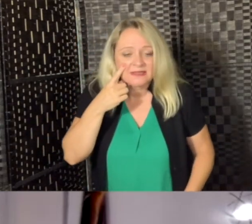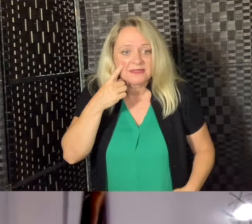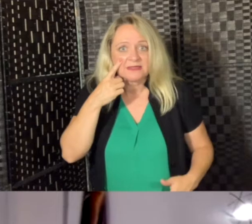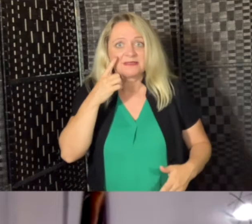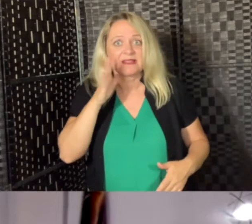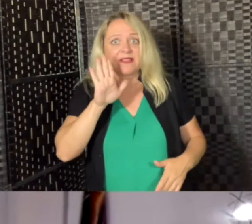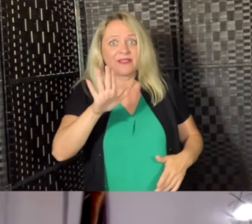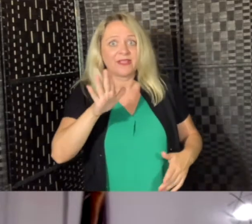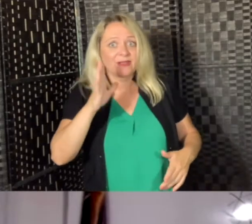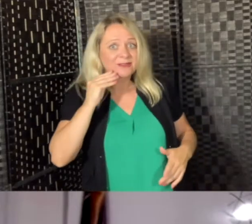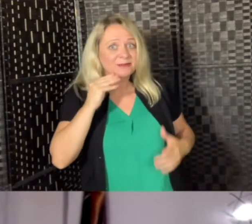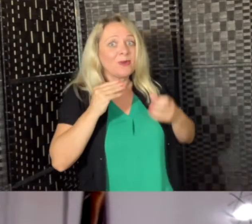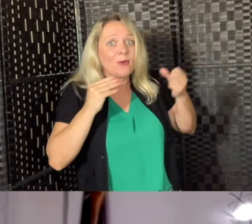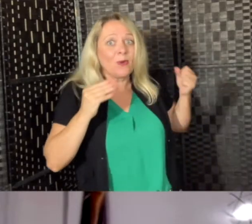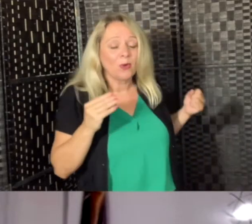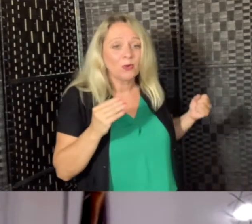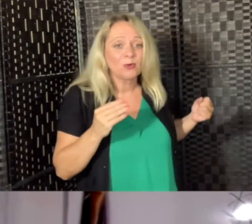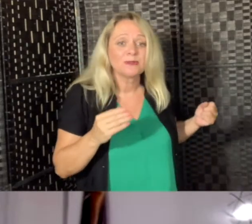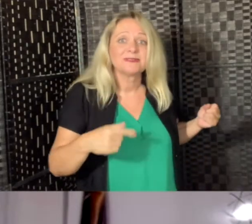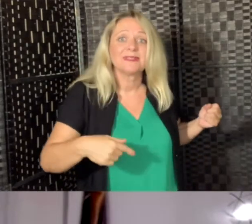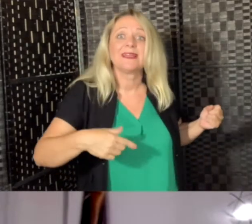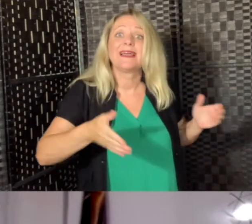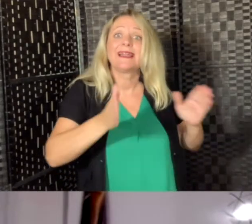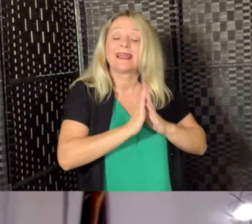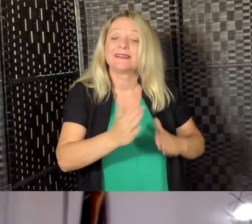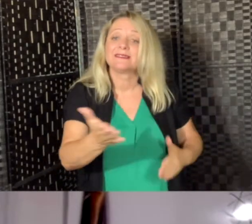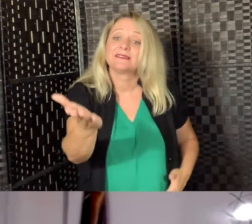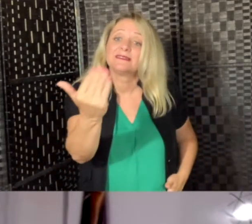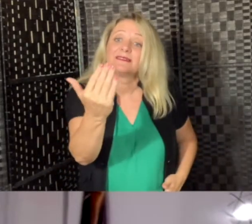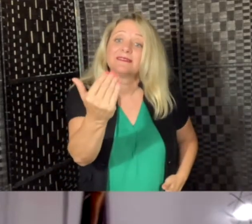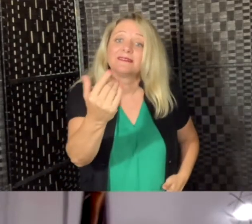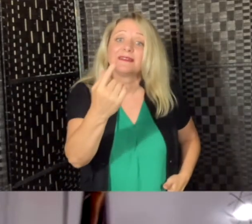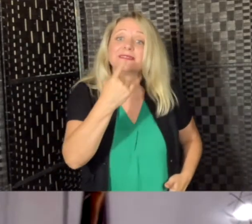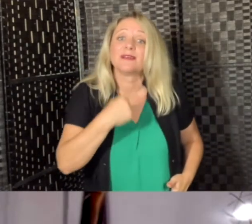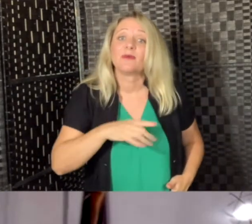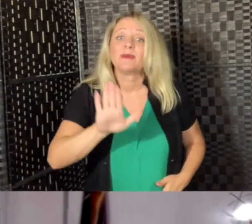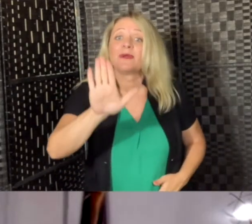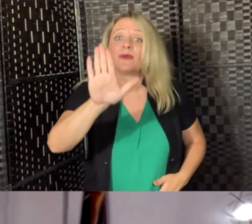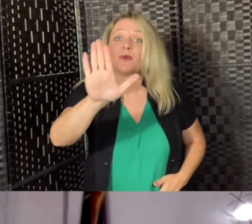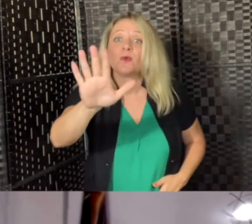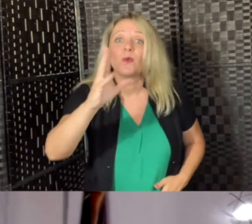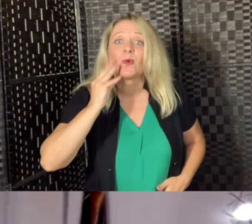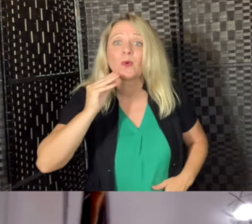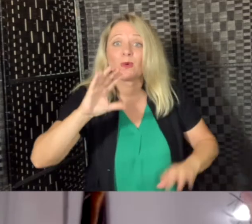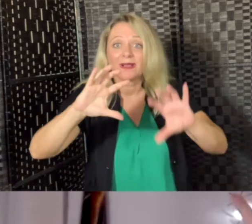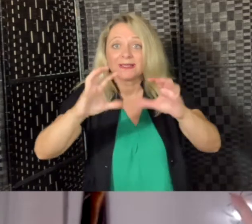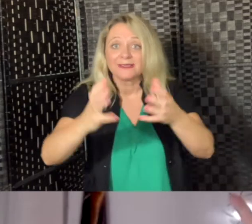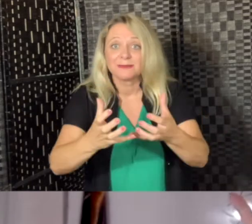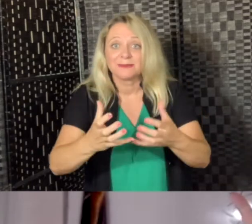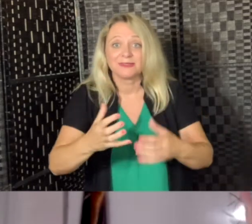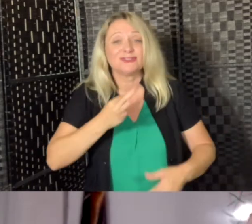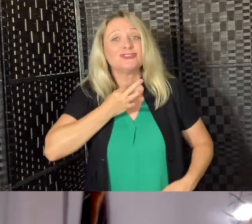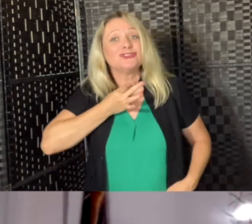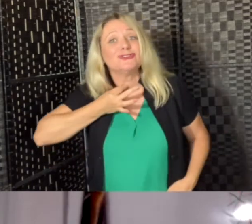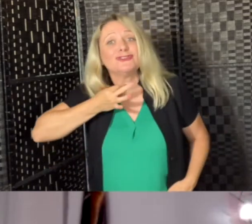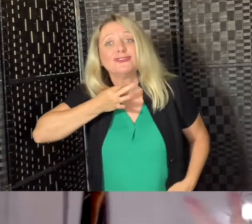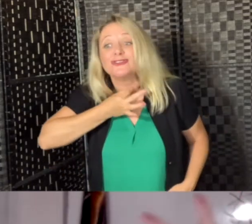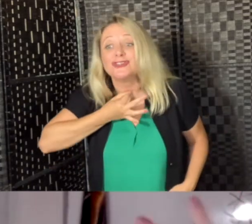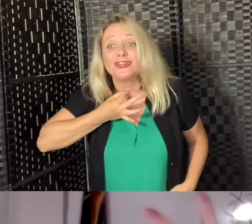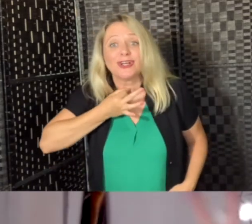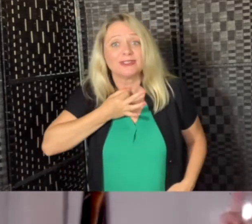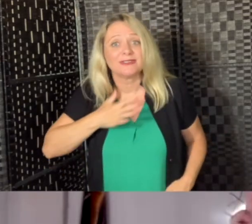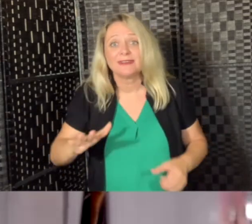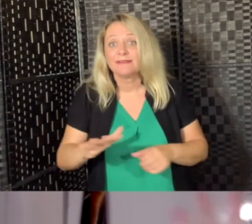tos, and a recognition that every world has its own language, its own vocabulary, its own set